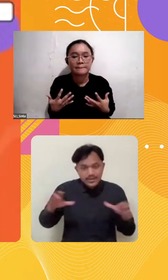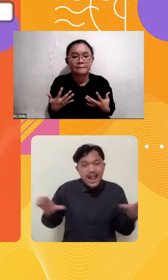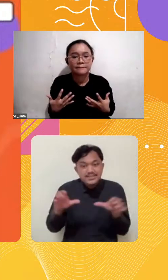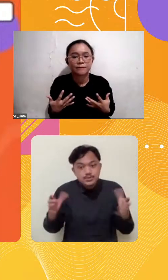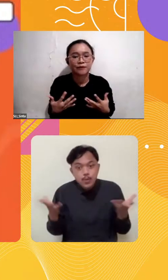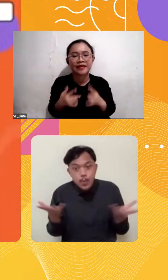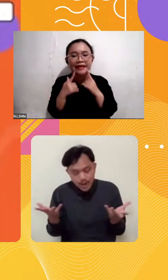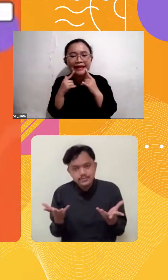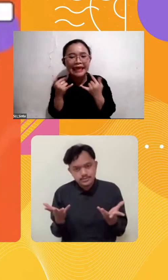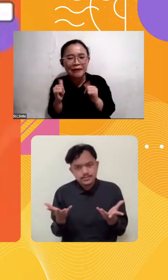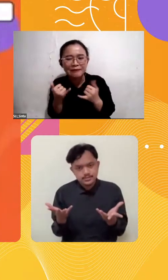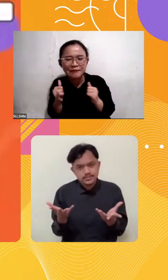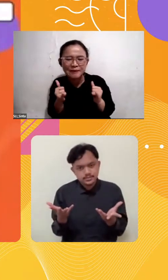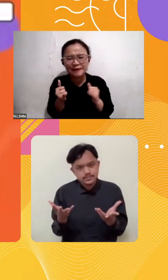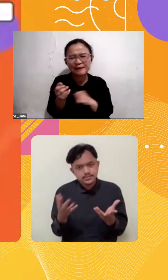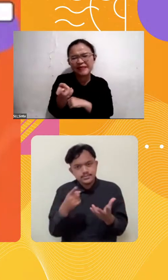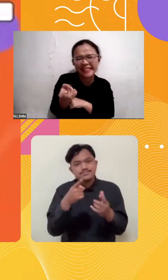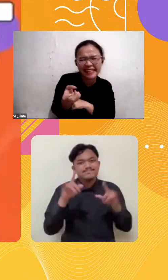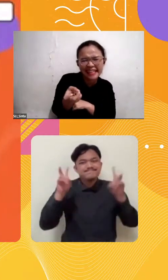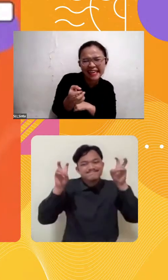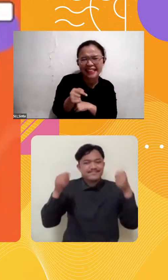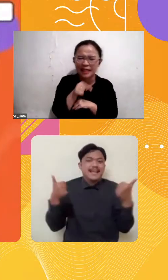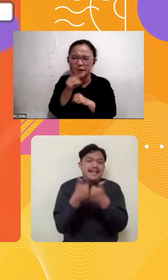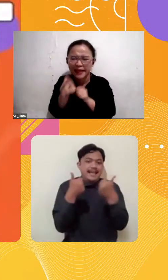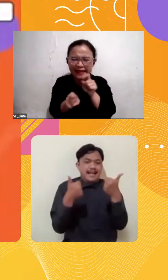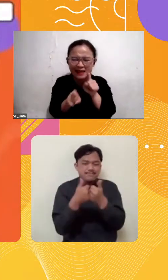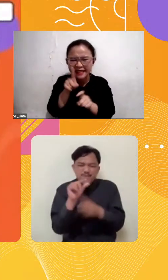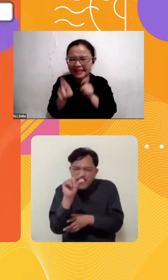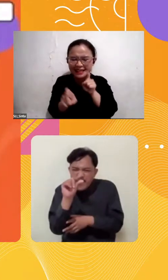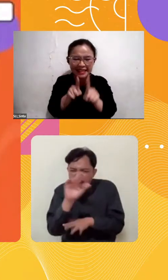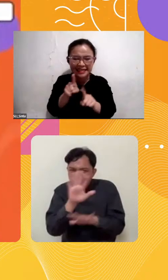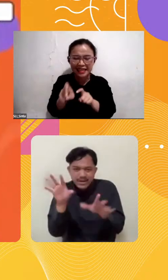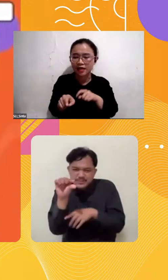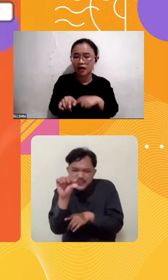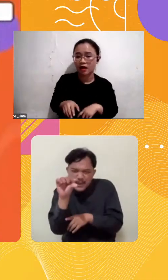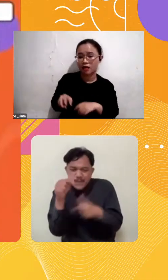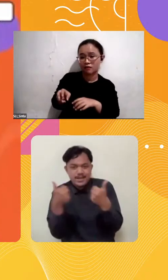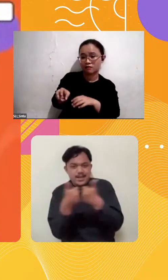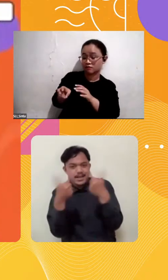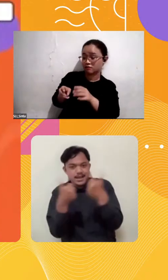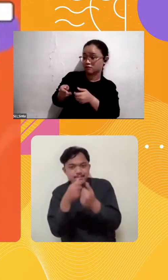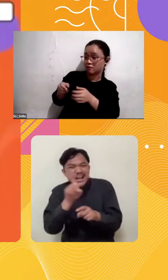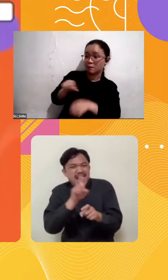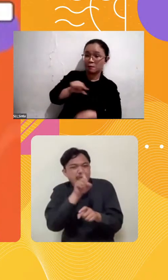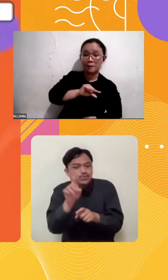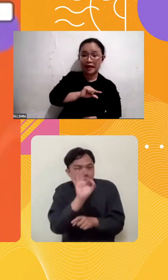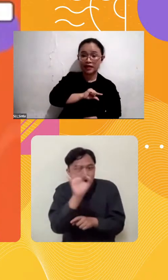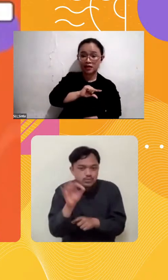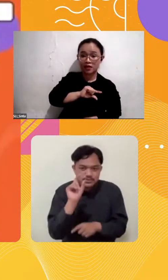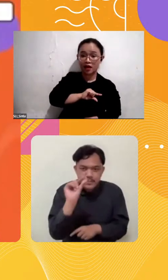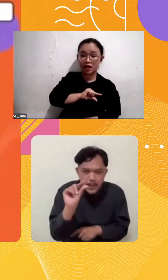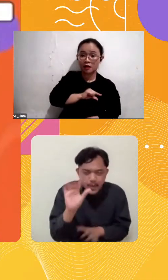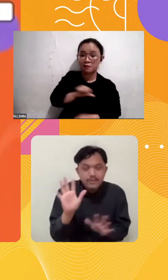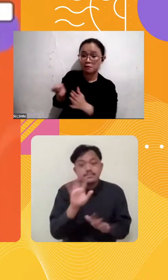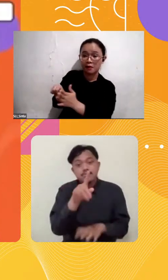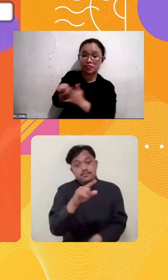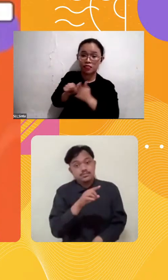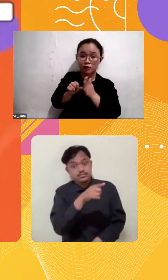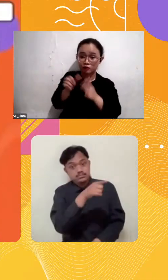mini games, mini quiz. So please, operator, can help me to show it.